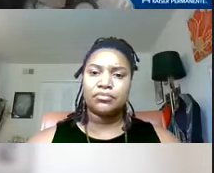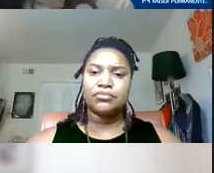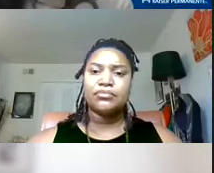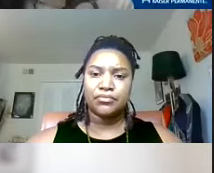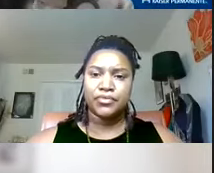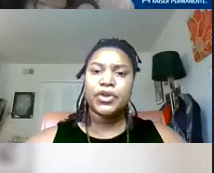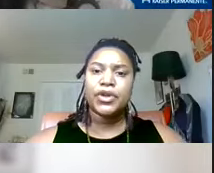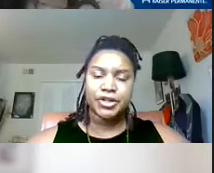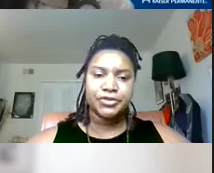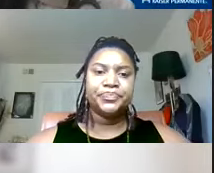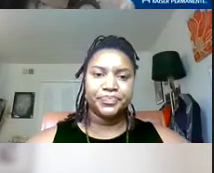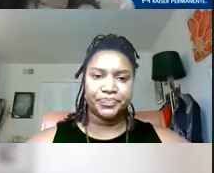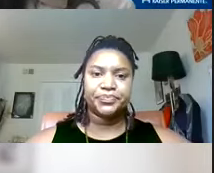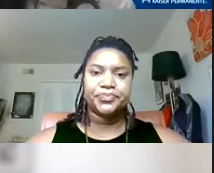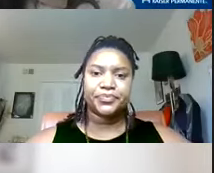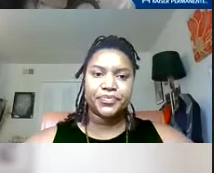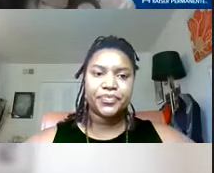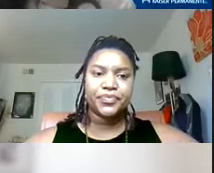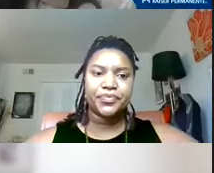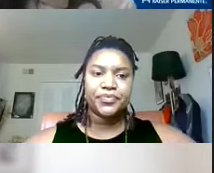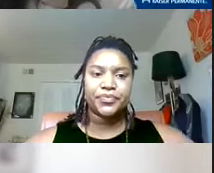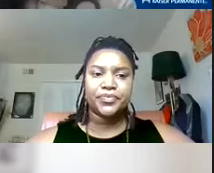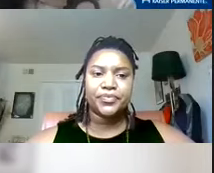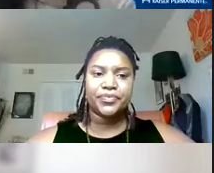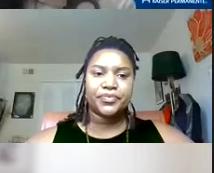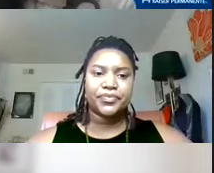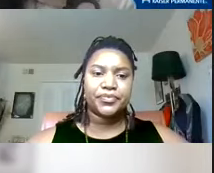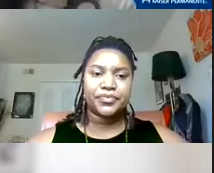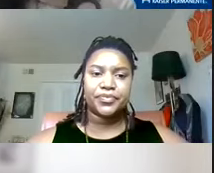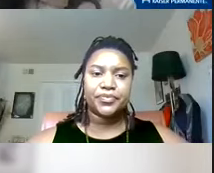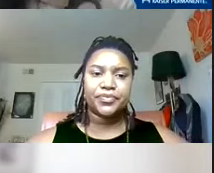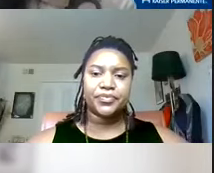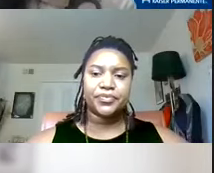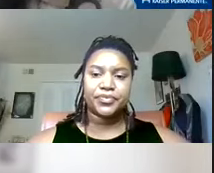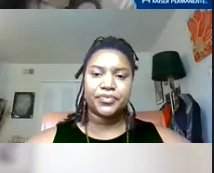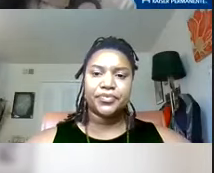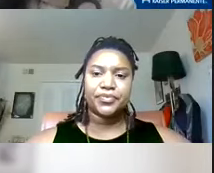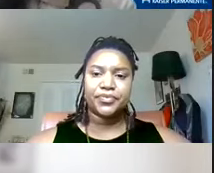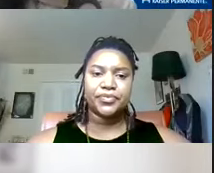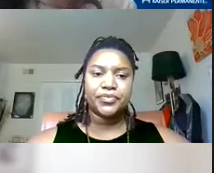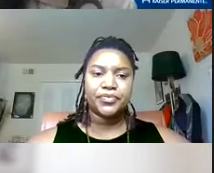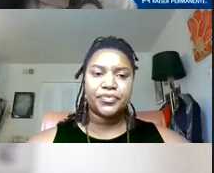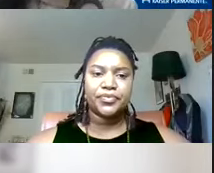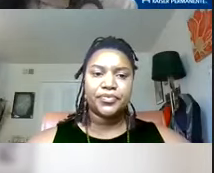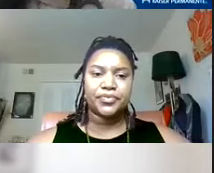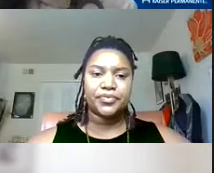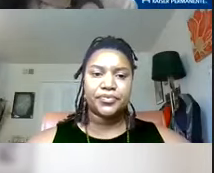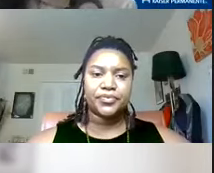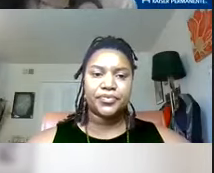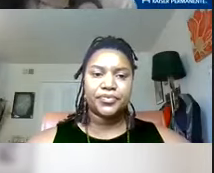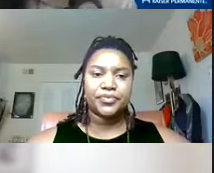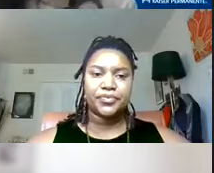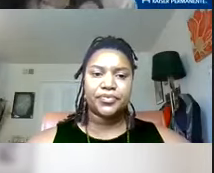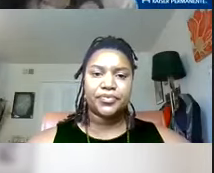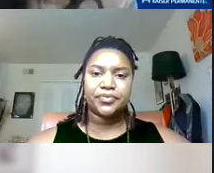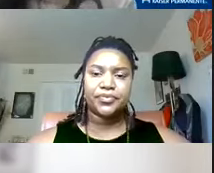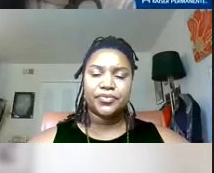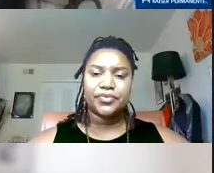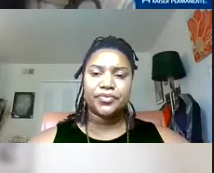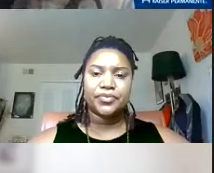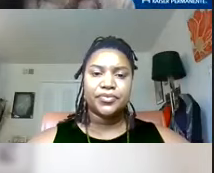that kind of information spread, and then be really honest and open about our personal experience, so that honesty lets people know